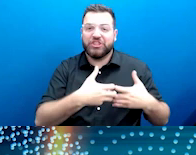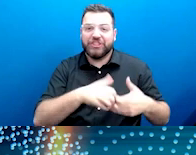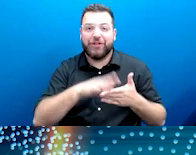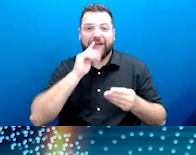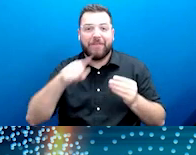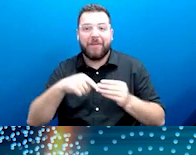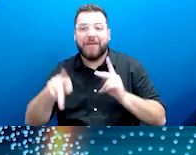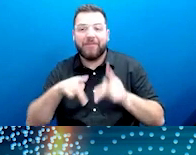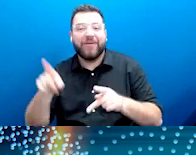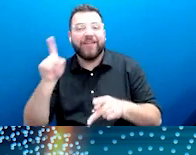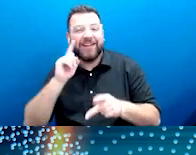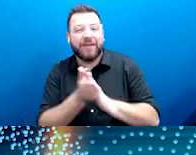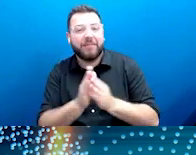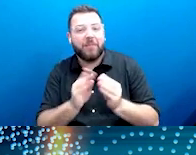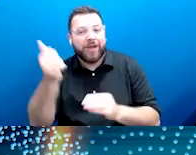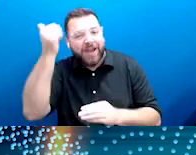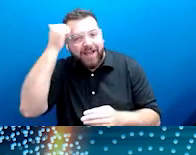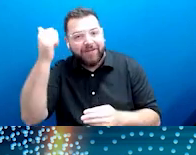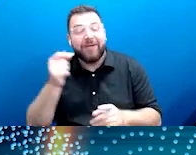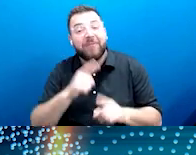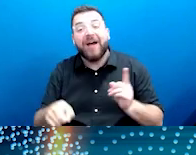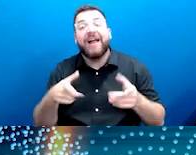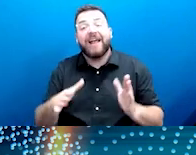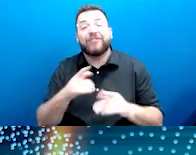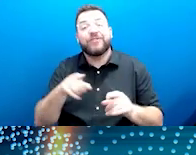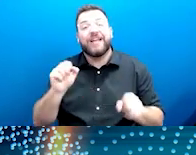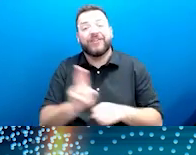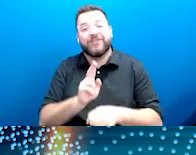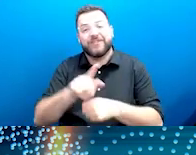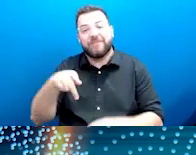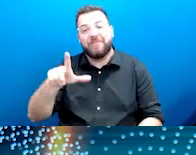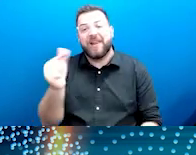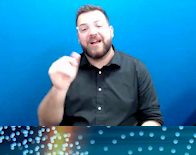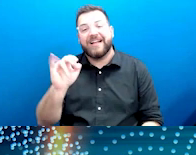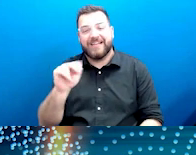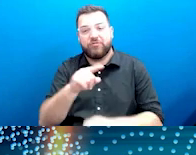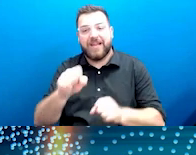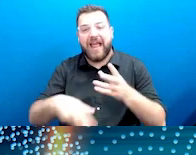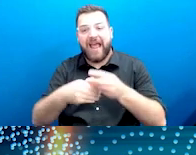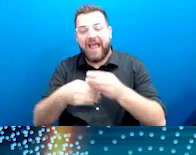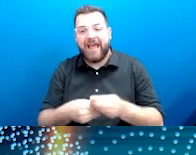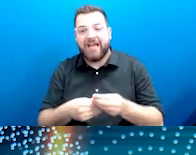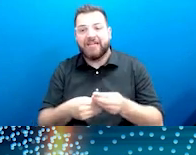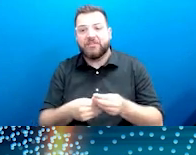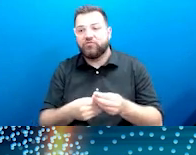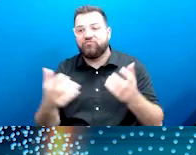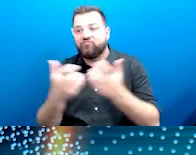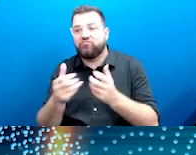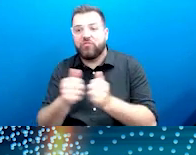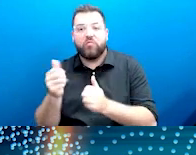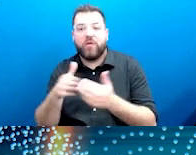4.0 does let you use plugins. So there's all kinds of extras you can add to it to make it work with whatever you've got going